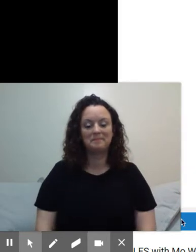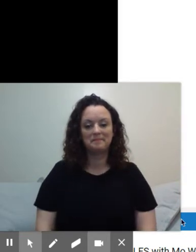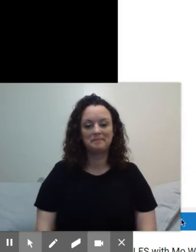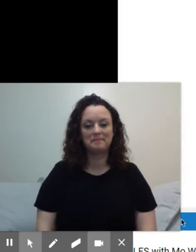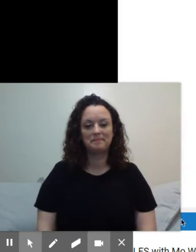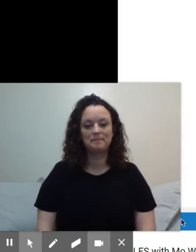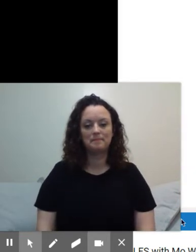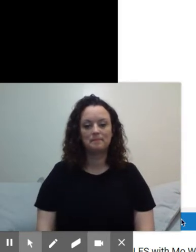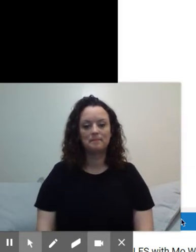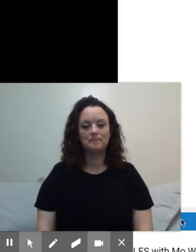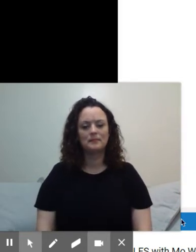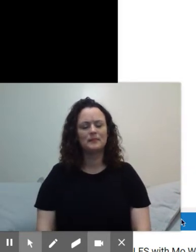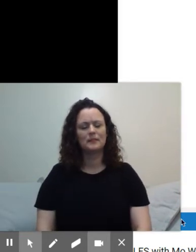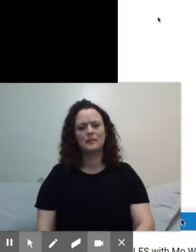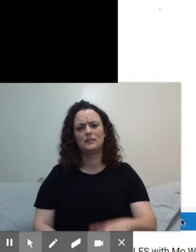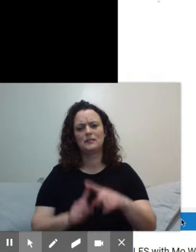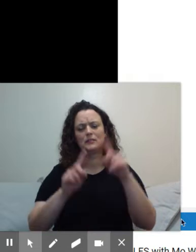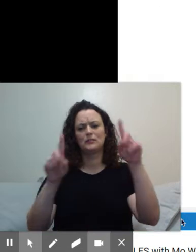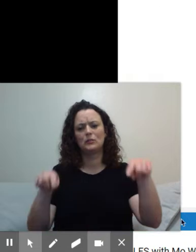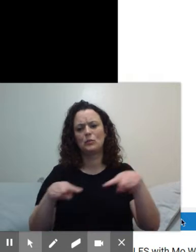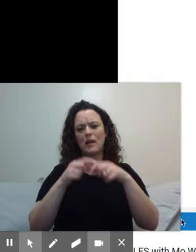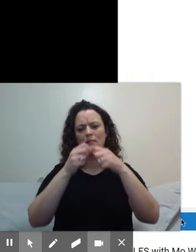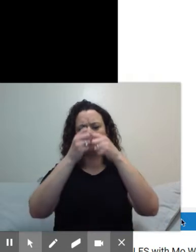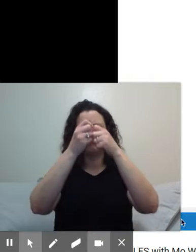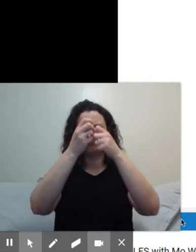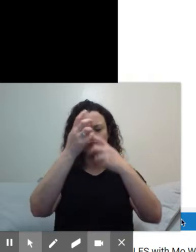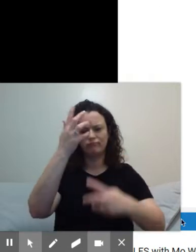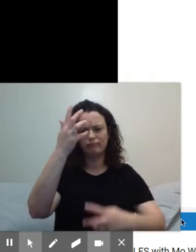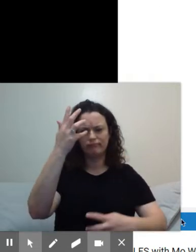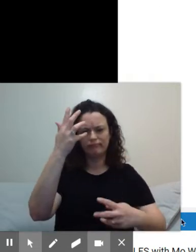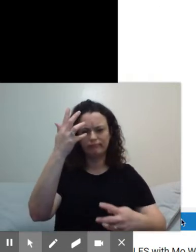Now there's endless possibilities for the square.